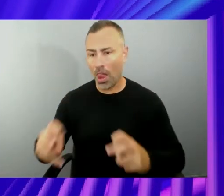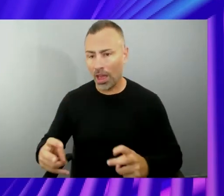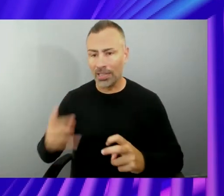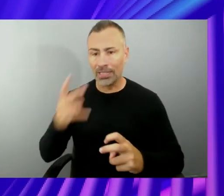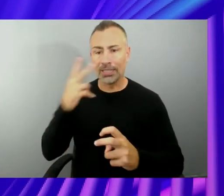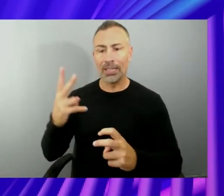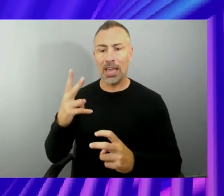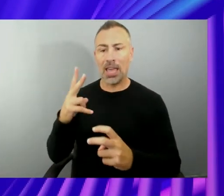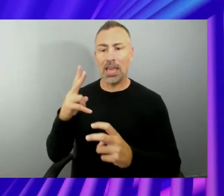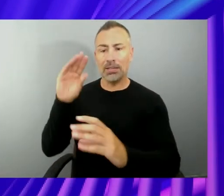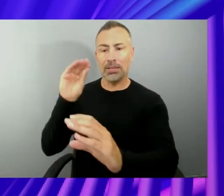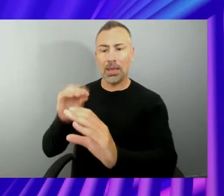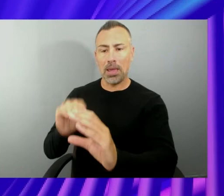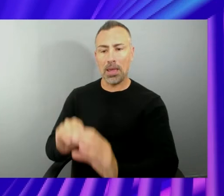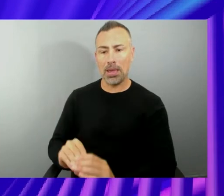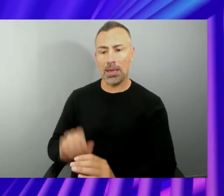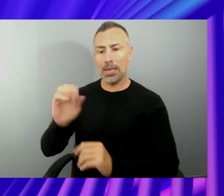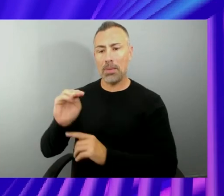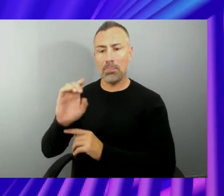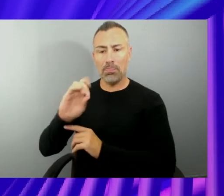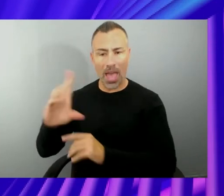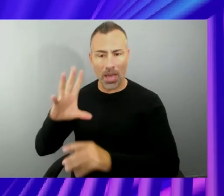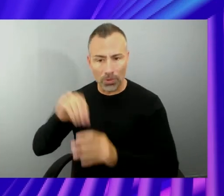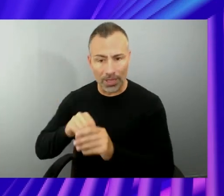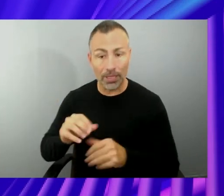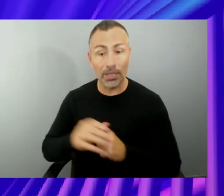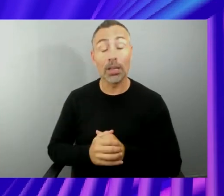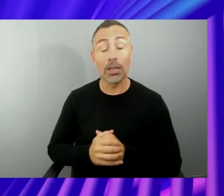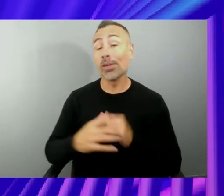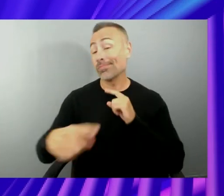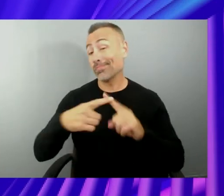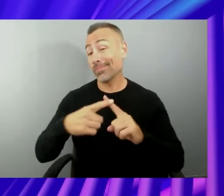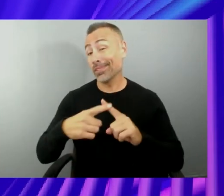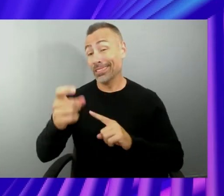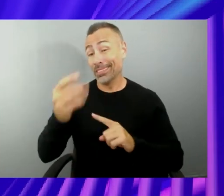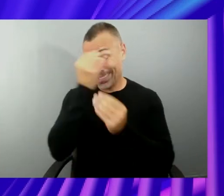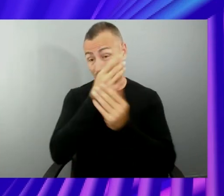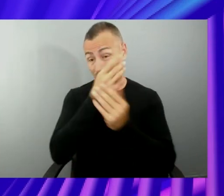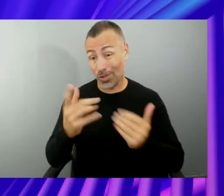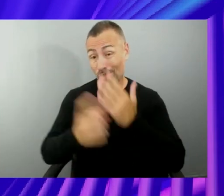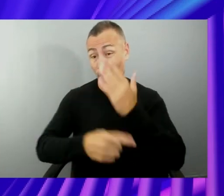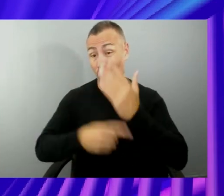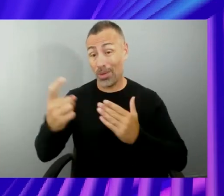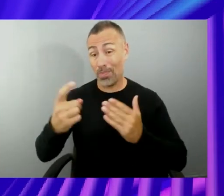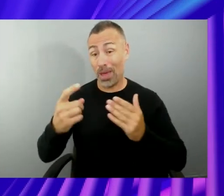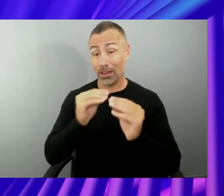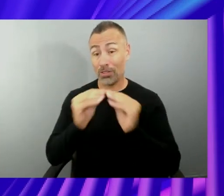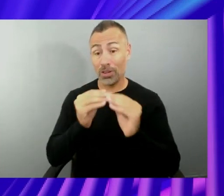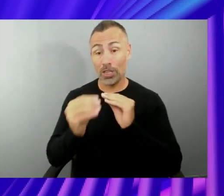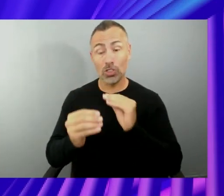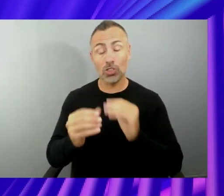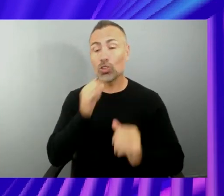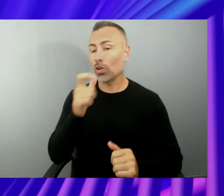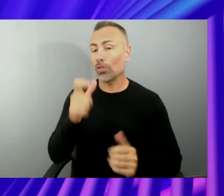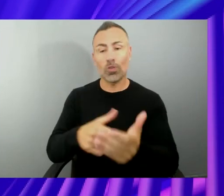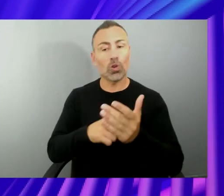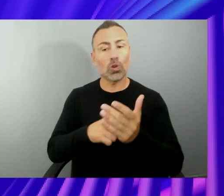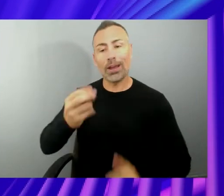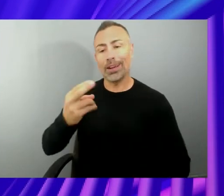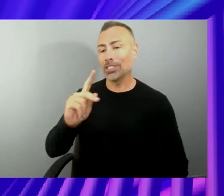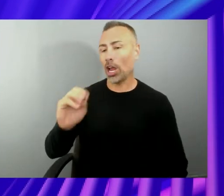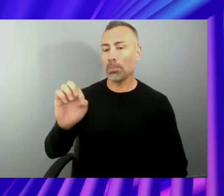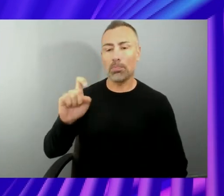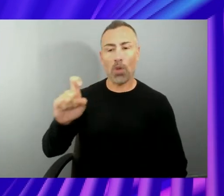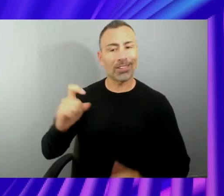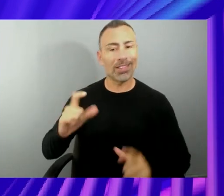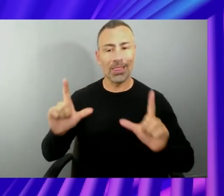And I should mention the one thing about that plugin I mentioned that does the automatic remediation. You don't have to have a Checkmarx license. We provide this free of charge.